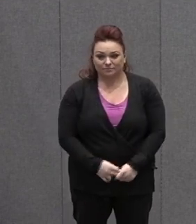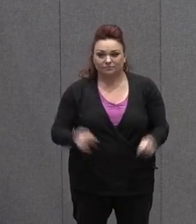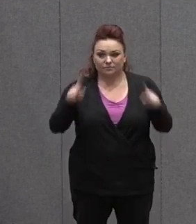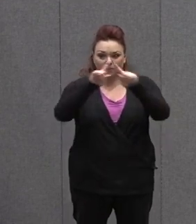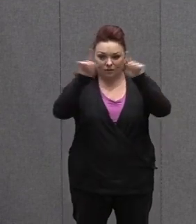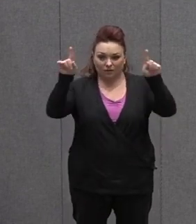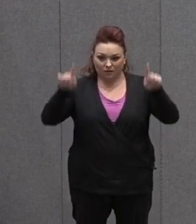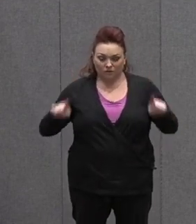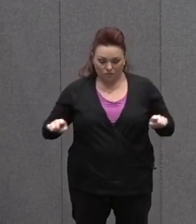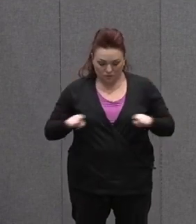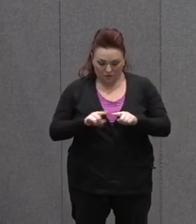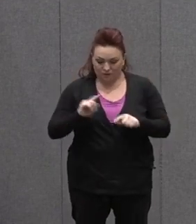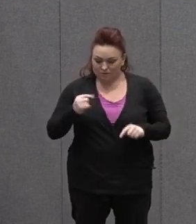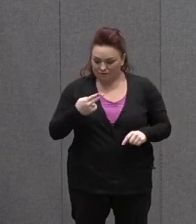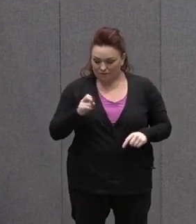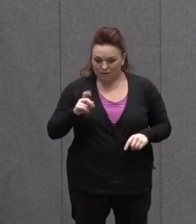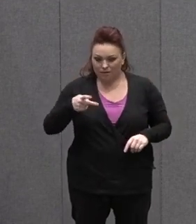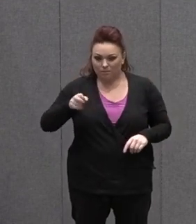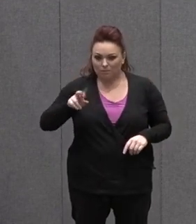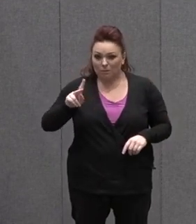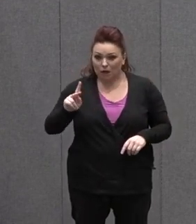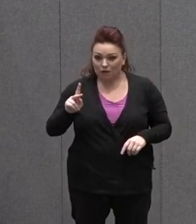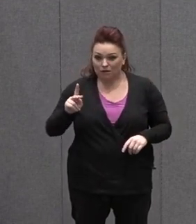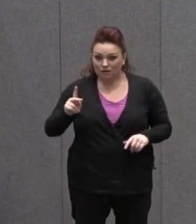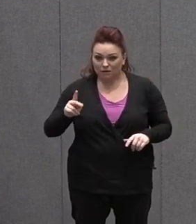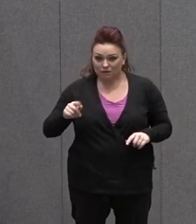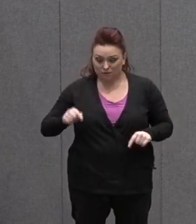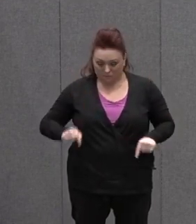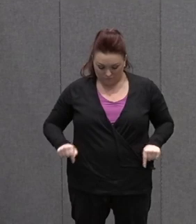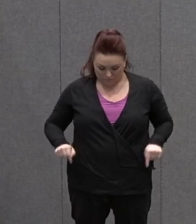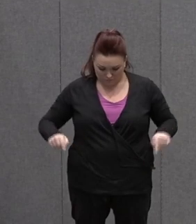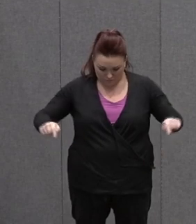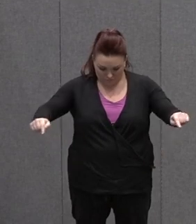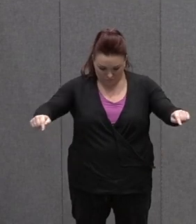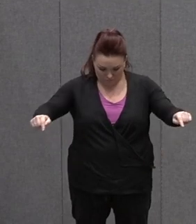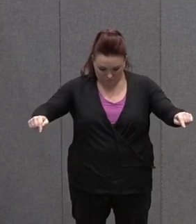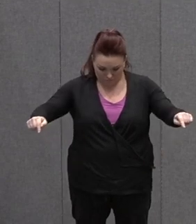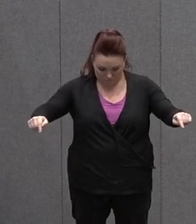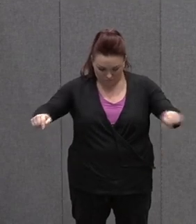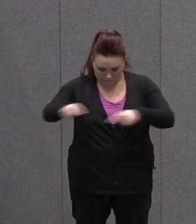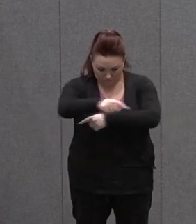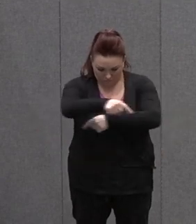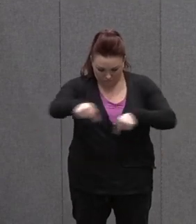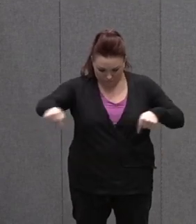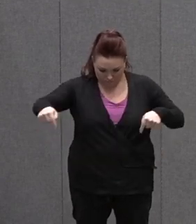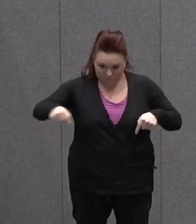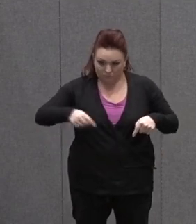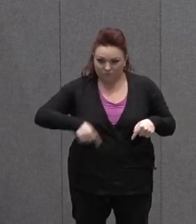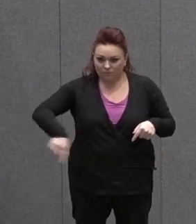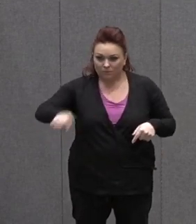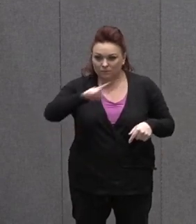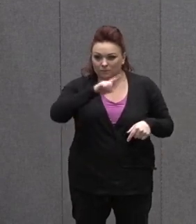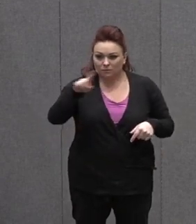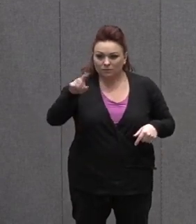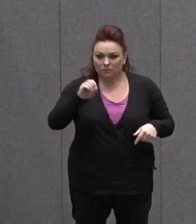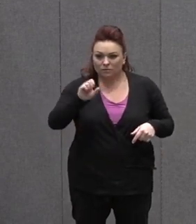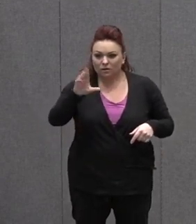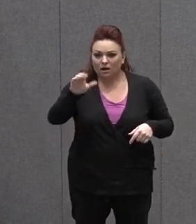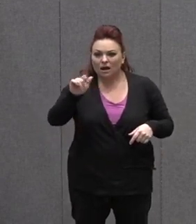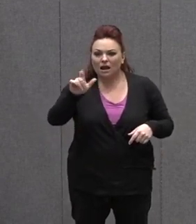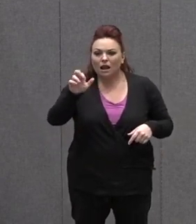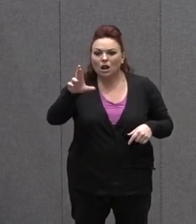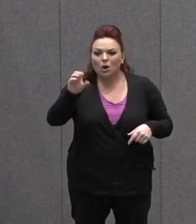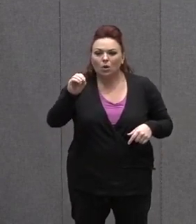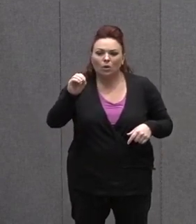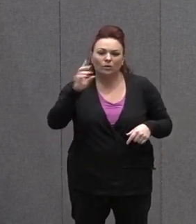Square is the park. Here's the square park. And the Zocalo. This is like